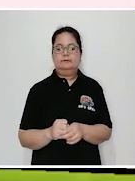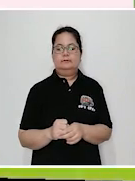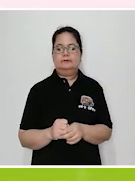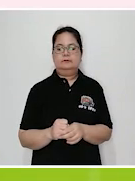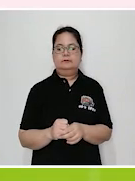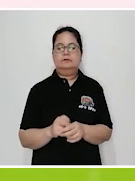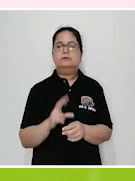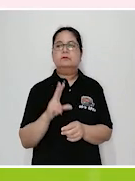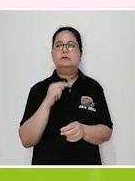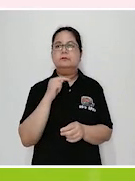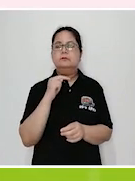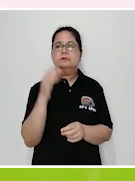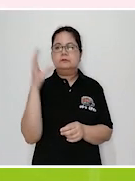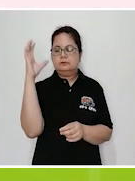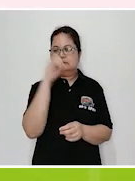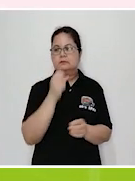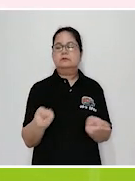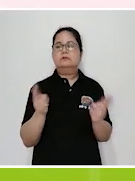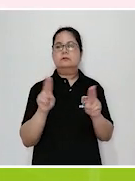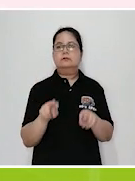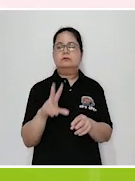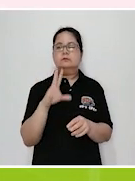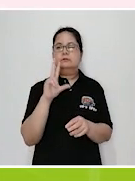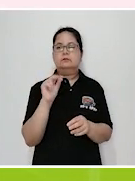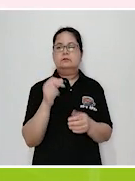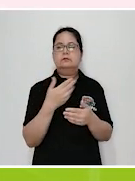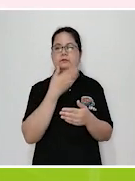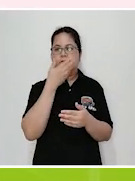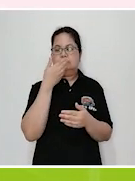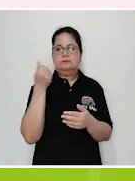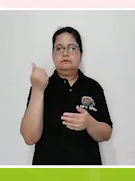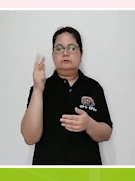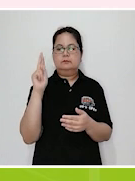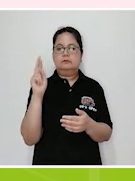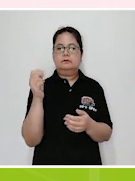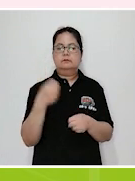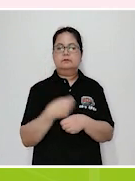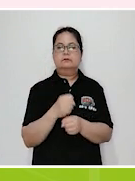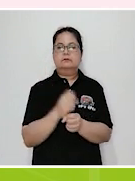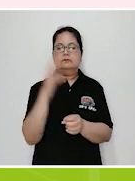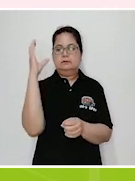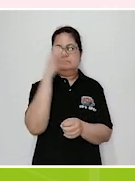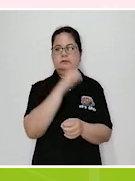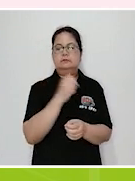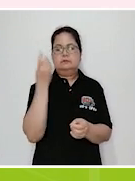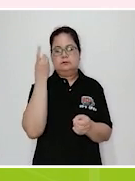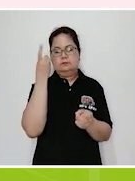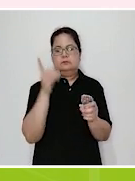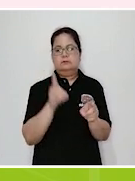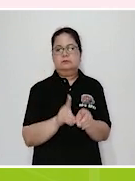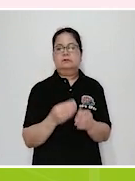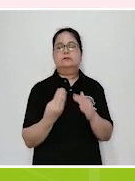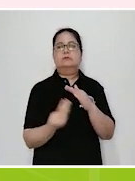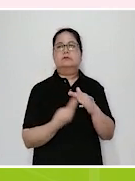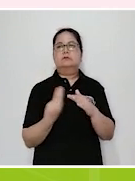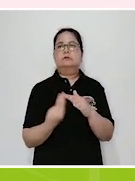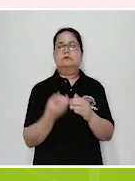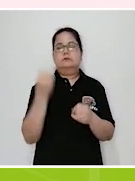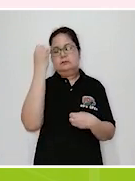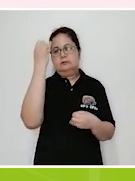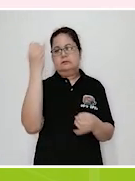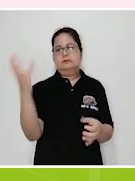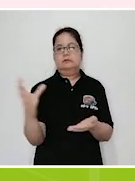If you do not predict outcomes, you will not get better at making predictions and decisions based on the